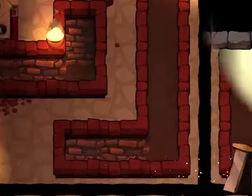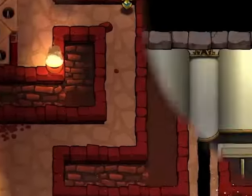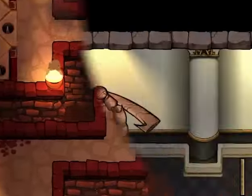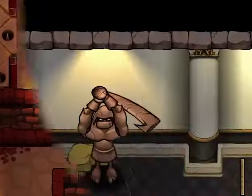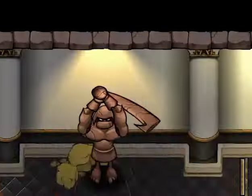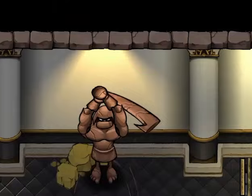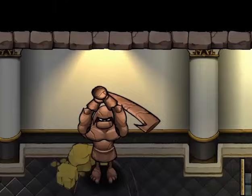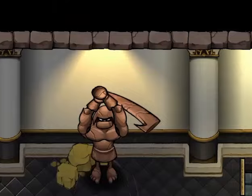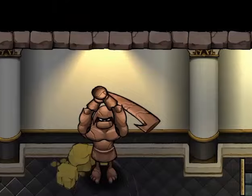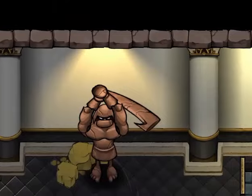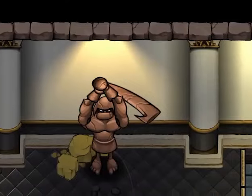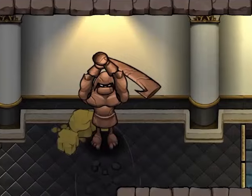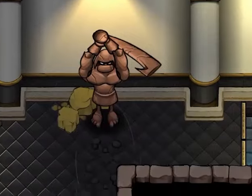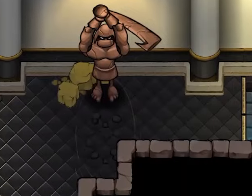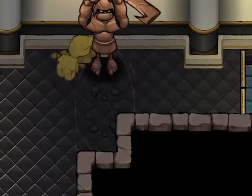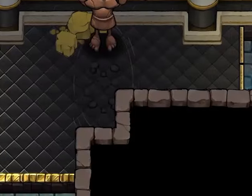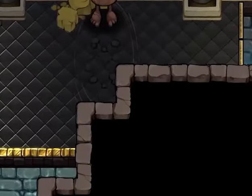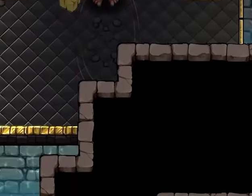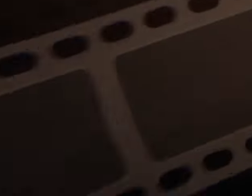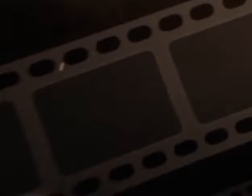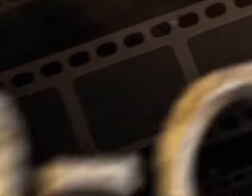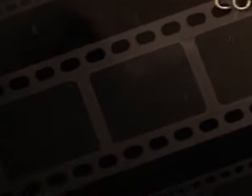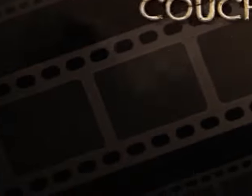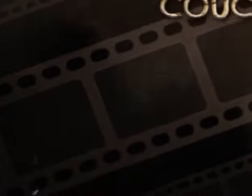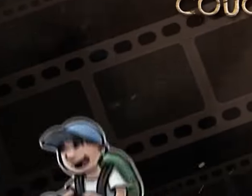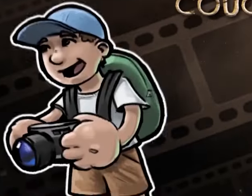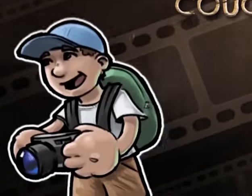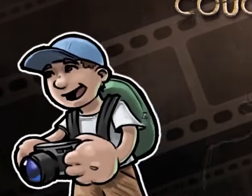The perfect place to bring your friends.